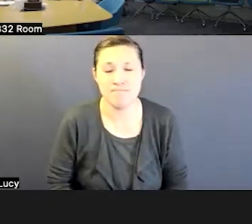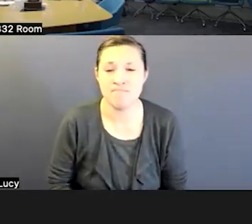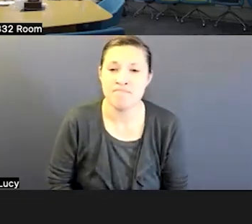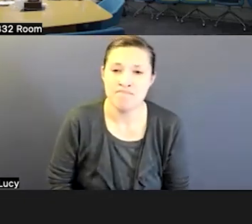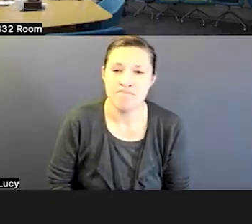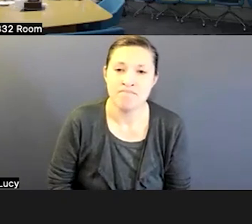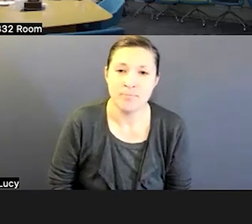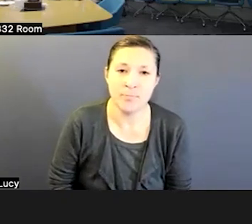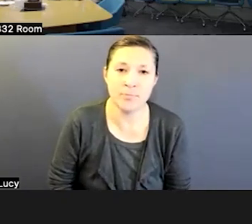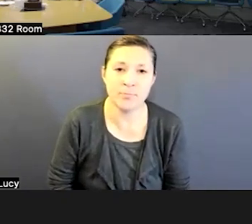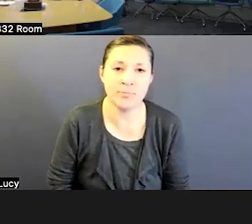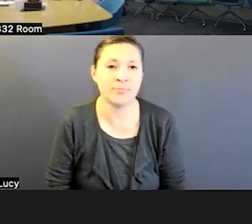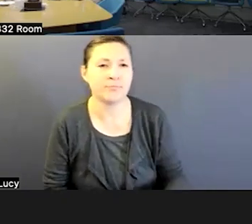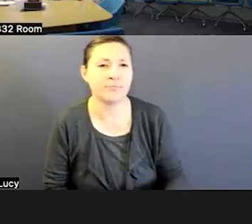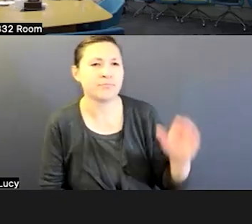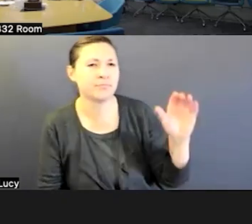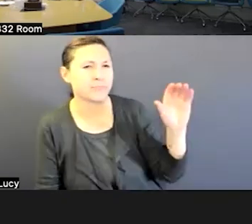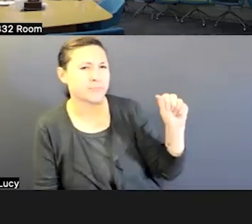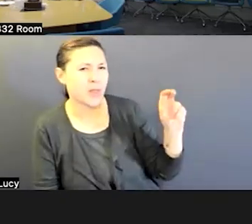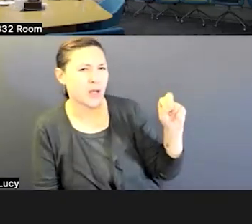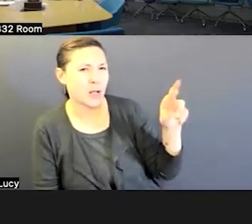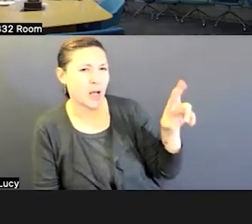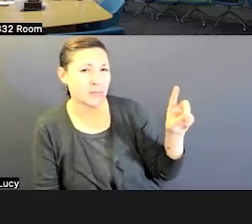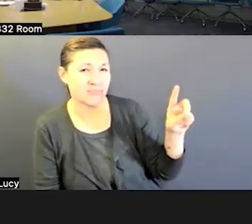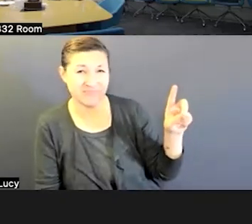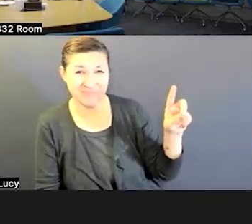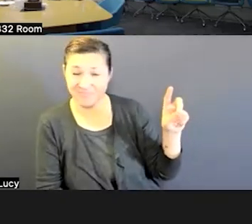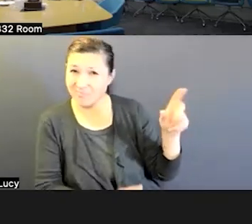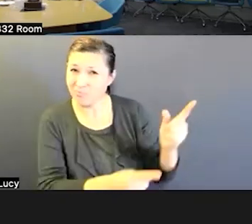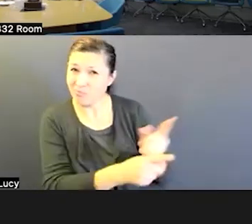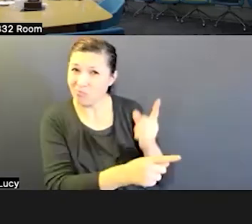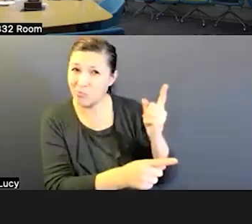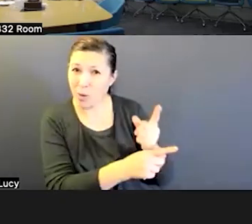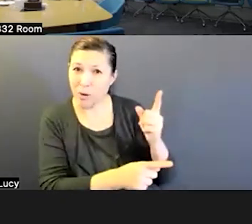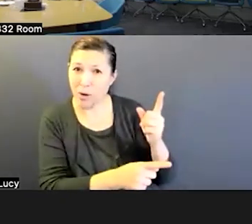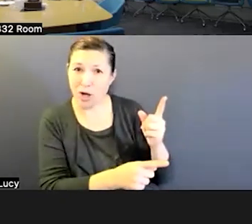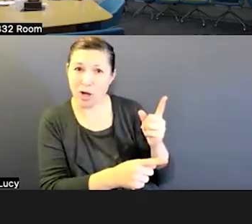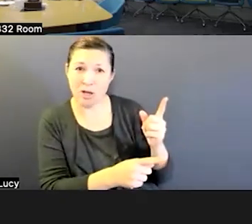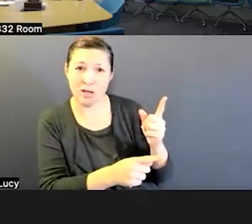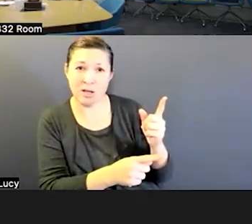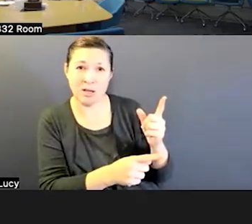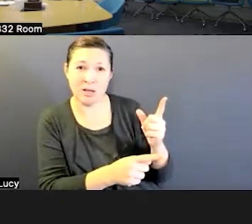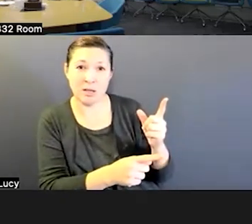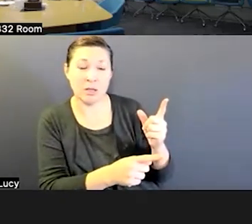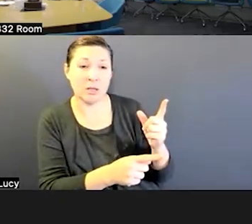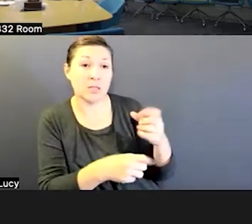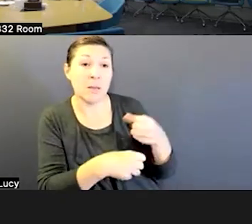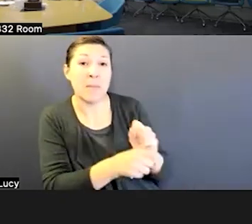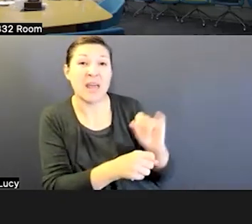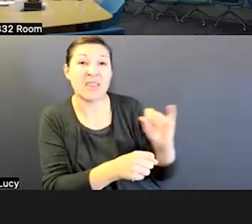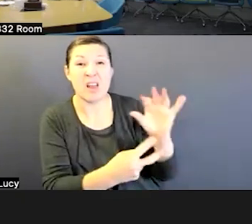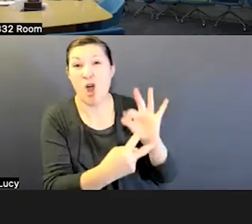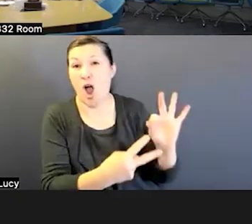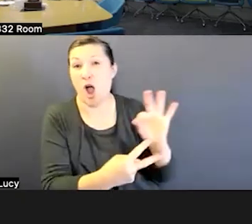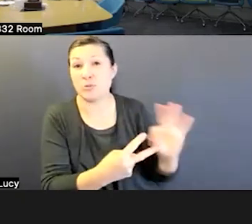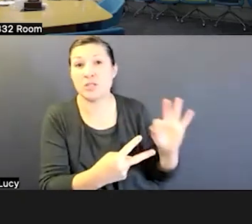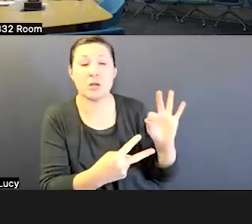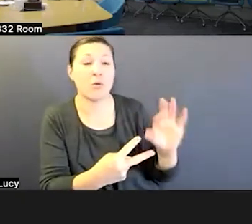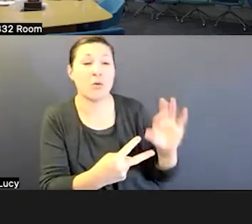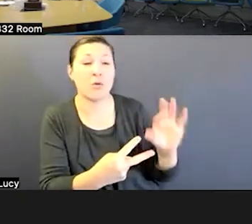Is it appropriate or advisable to sort of optionally allow students to inform you of